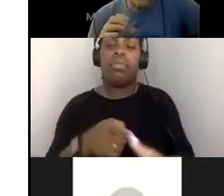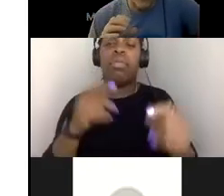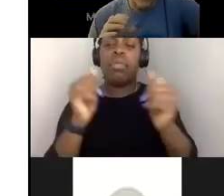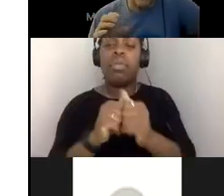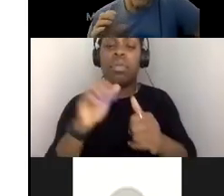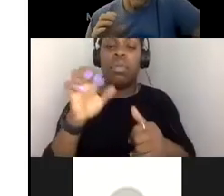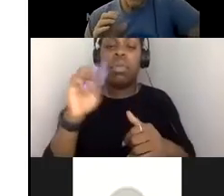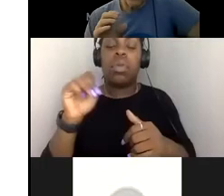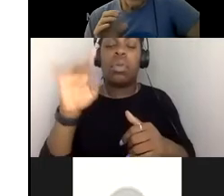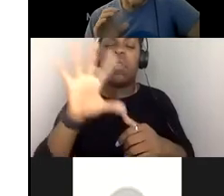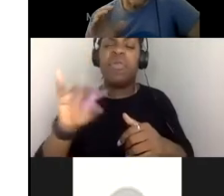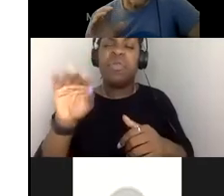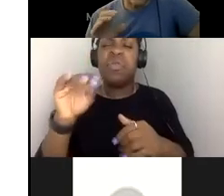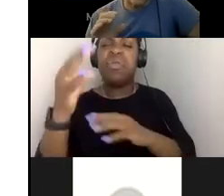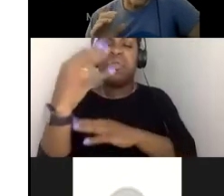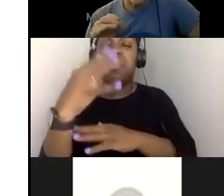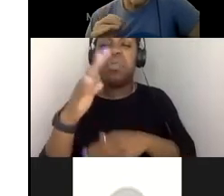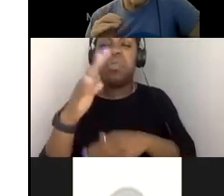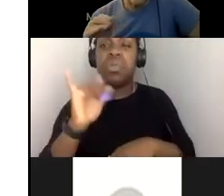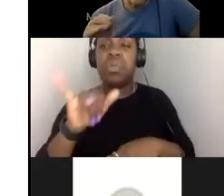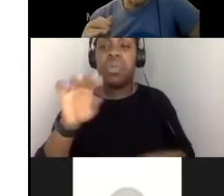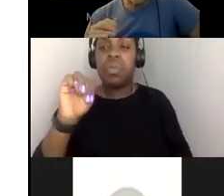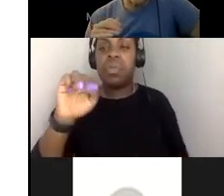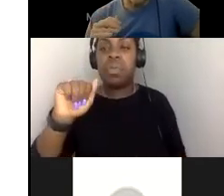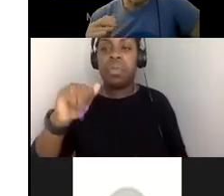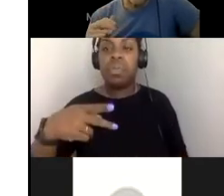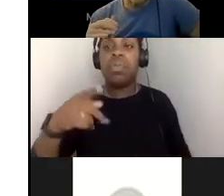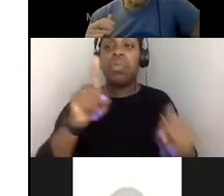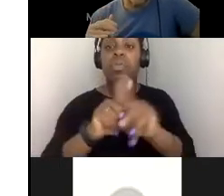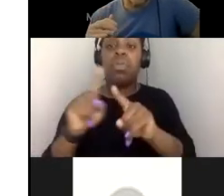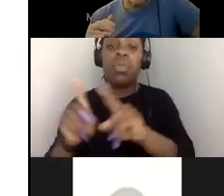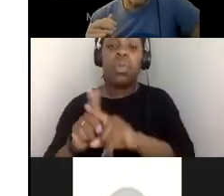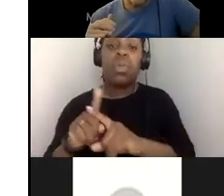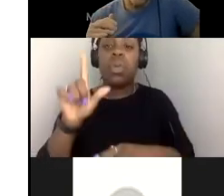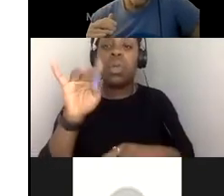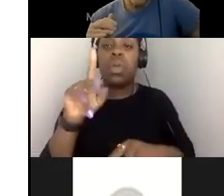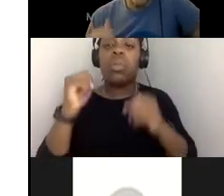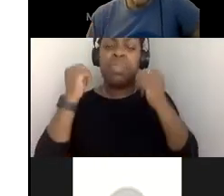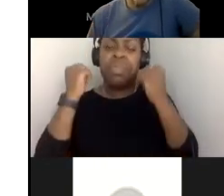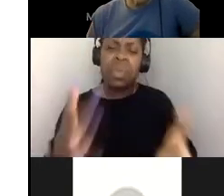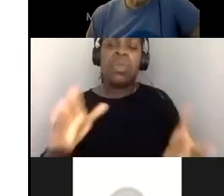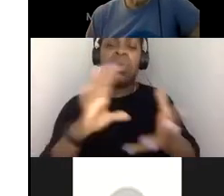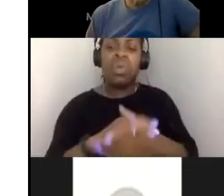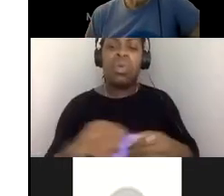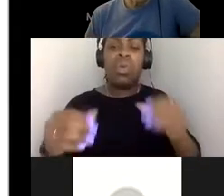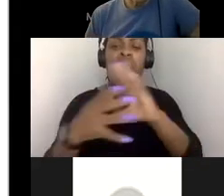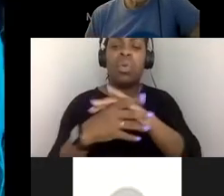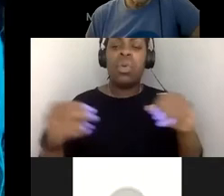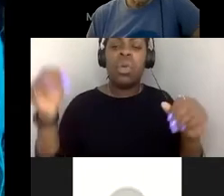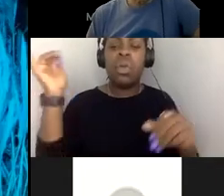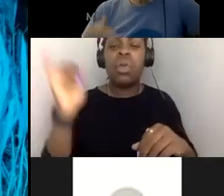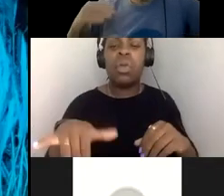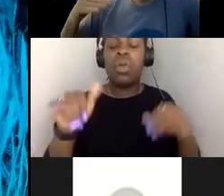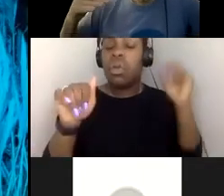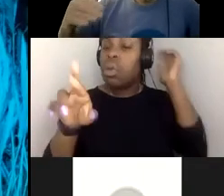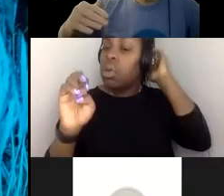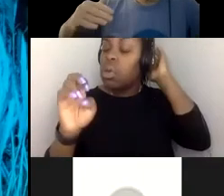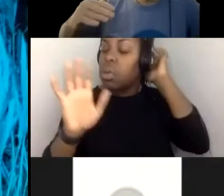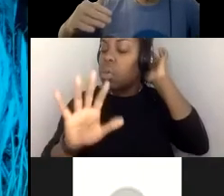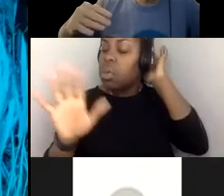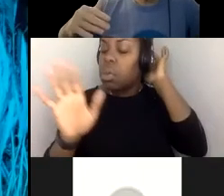videos on this map, as well as links to a whole lot of stories that are